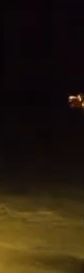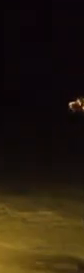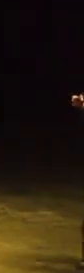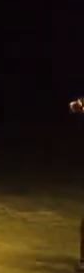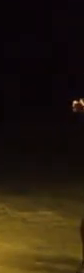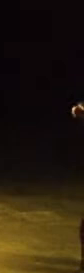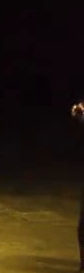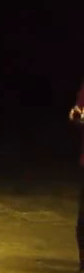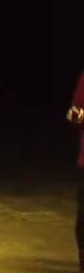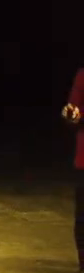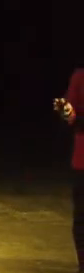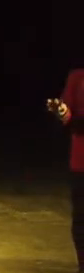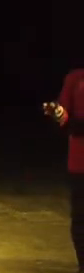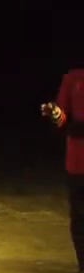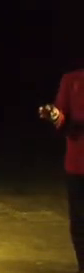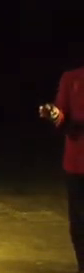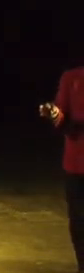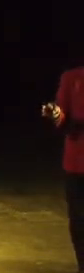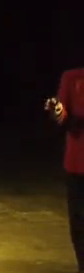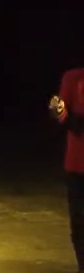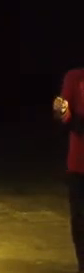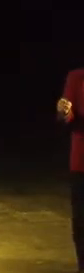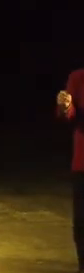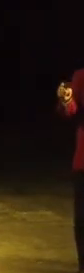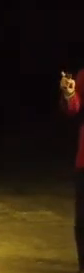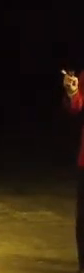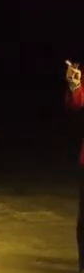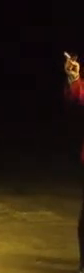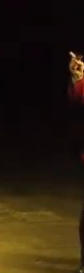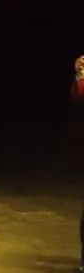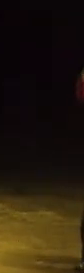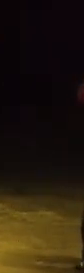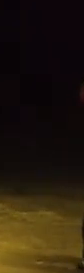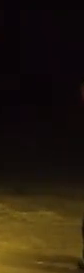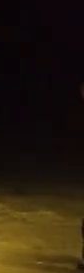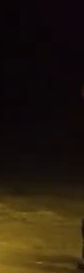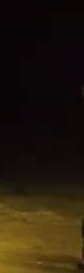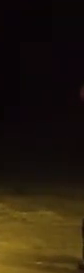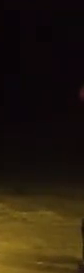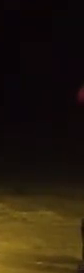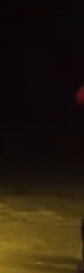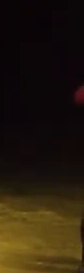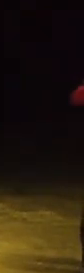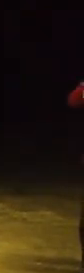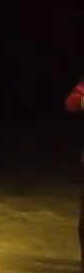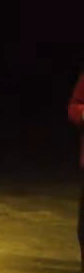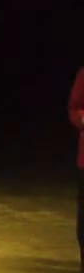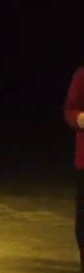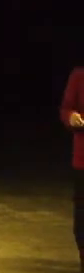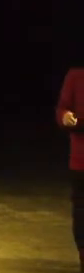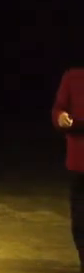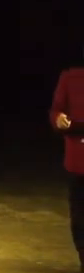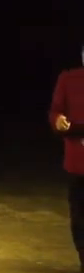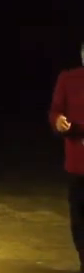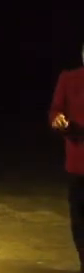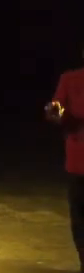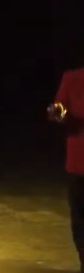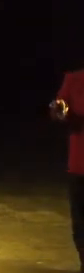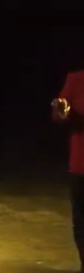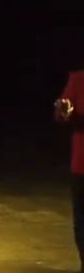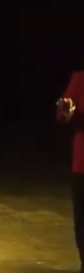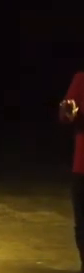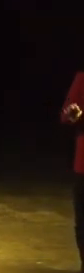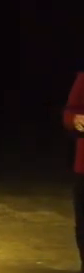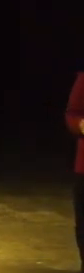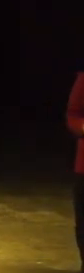going to limit immigration to 2% of the people from your country that are currently in the United States. So it was meant